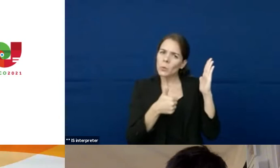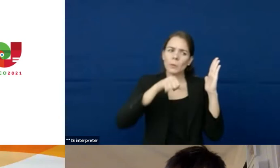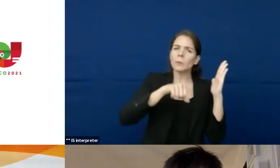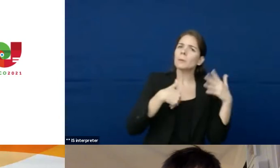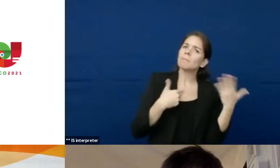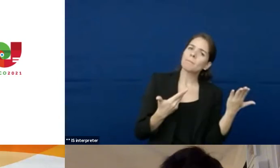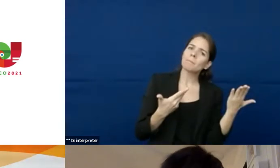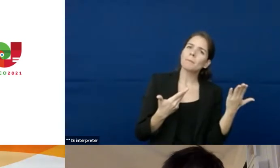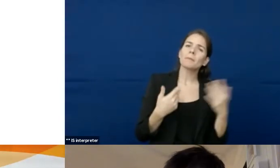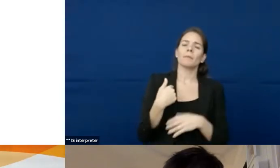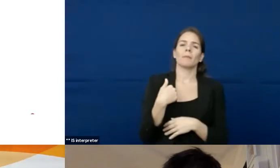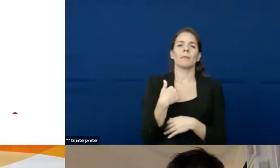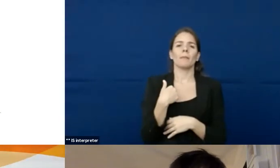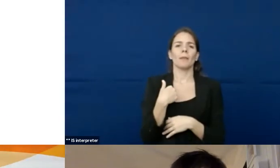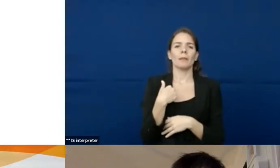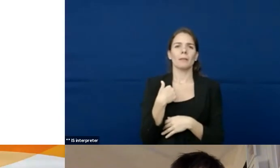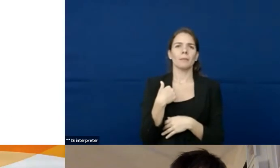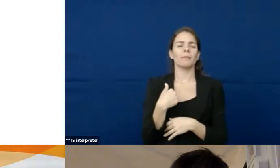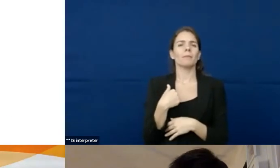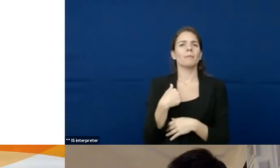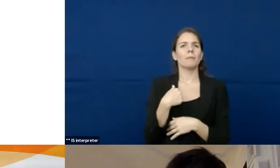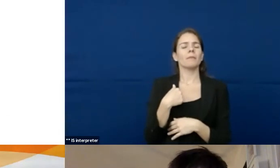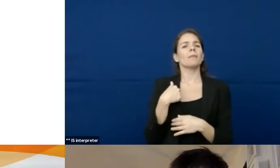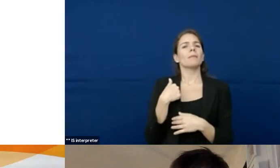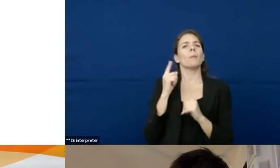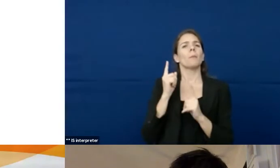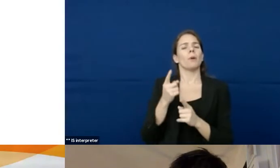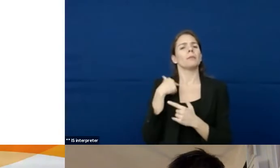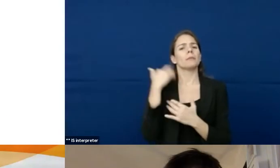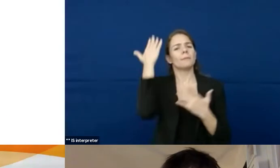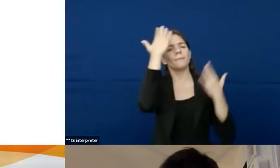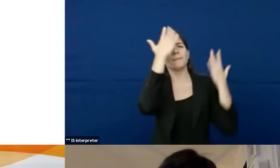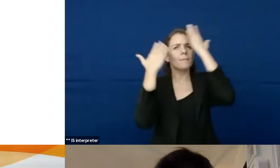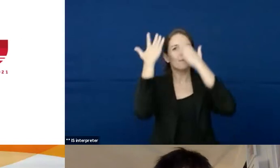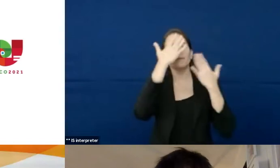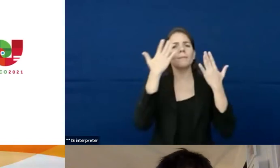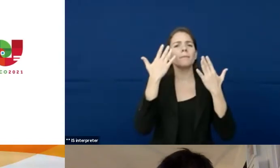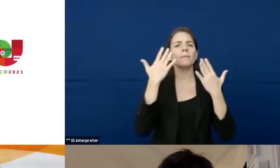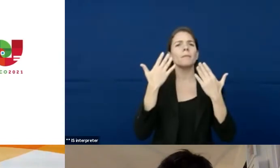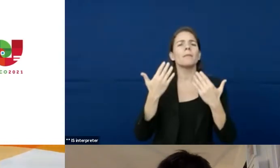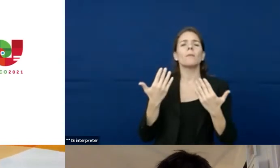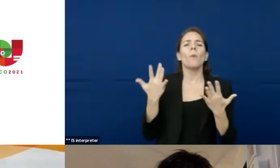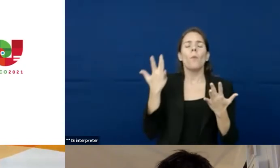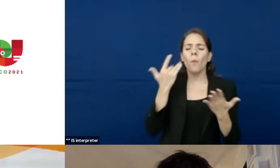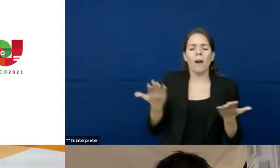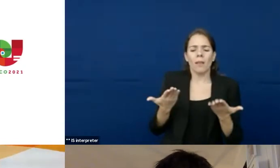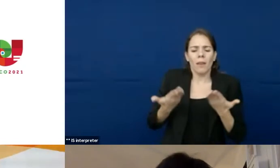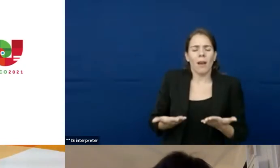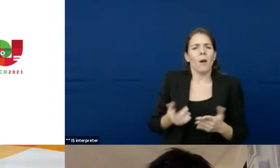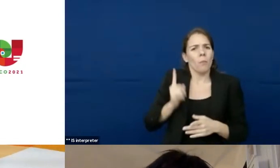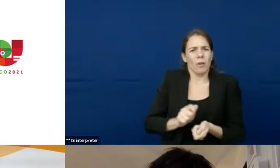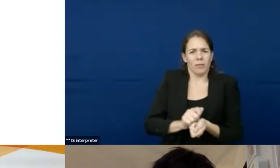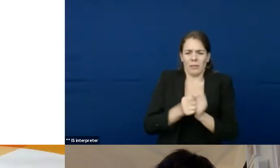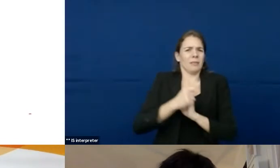are things not changing faster? Why is capacity not built faster? And why is the issue of violence against women and girls